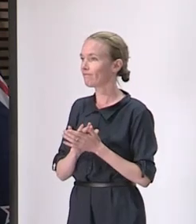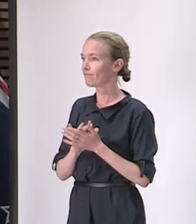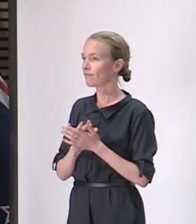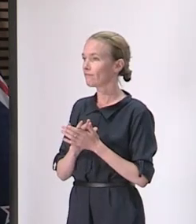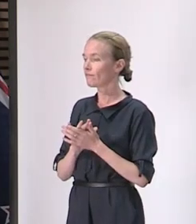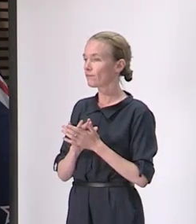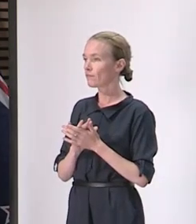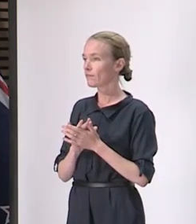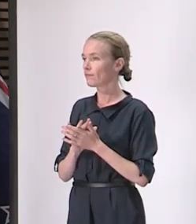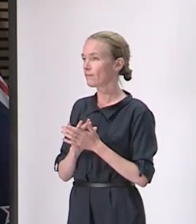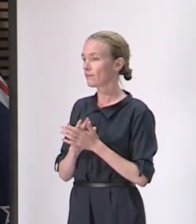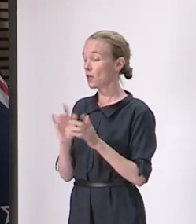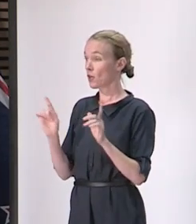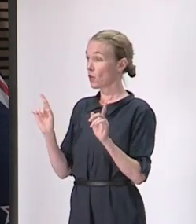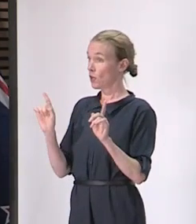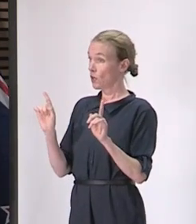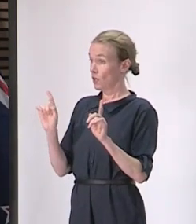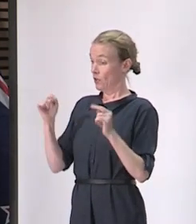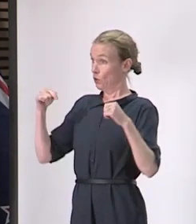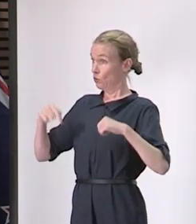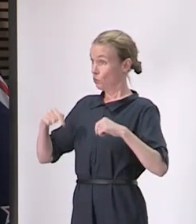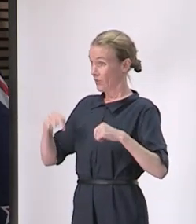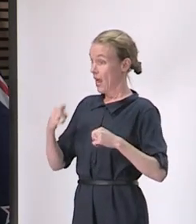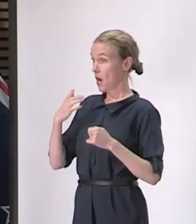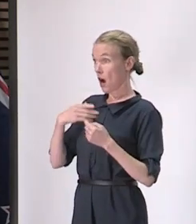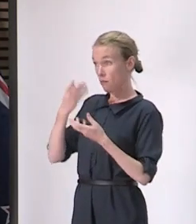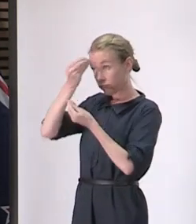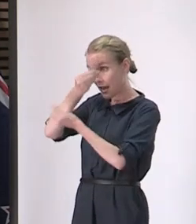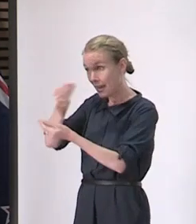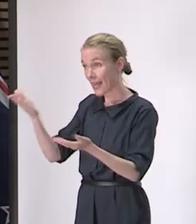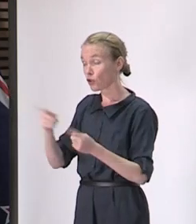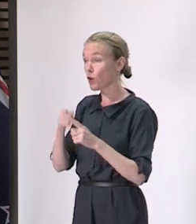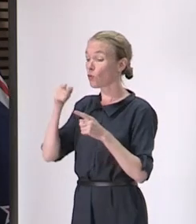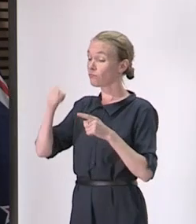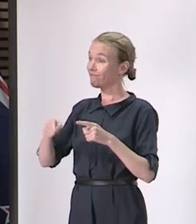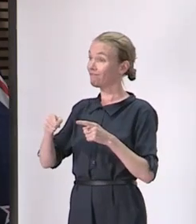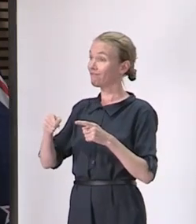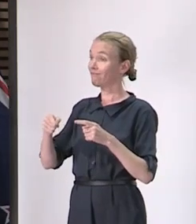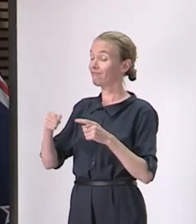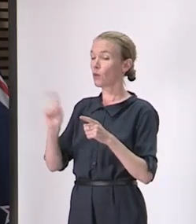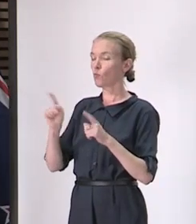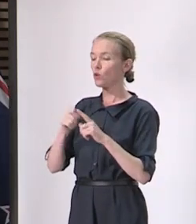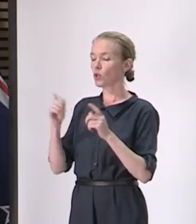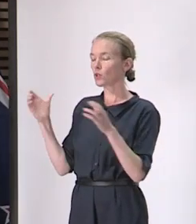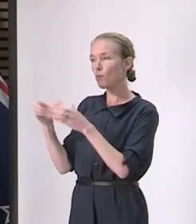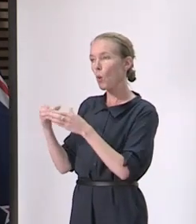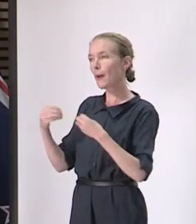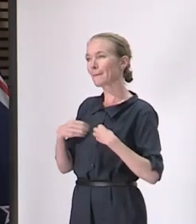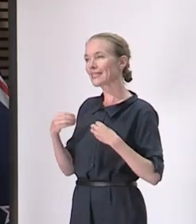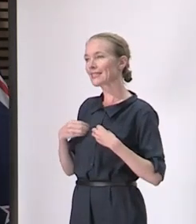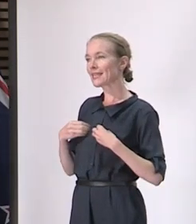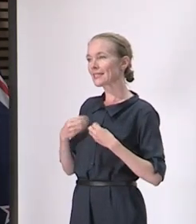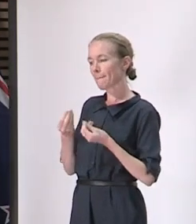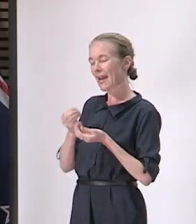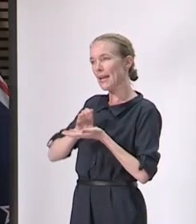can also confirm that the Small Business Cash Flow Loan Scheme is officially open. In just a couple of